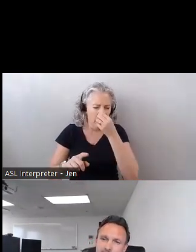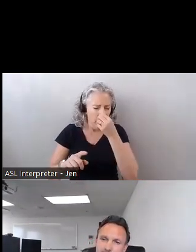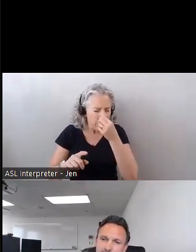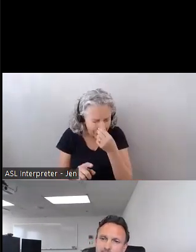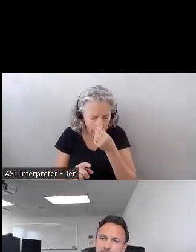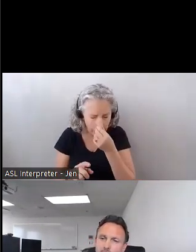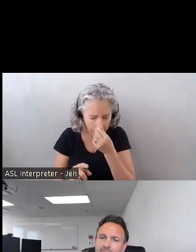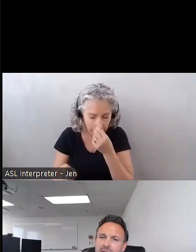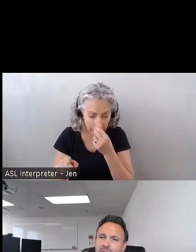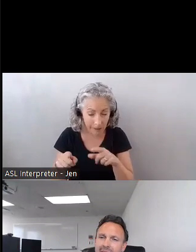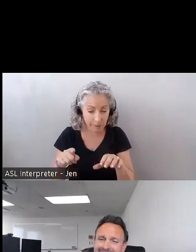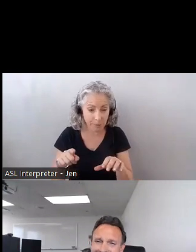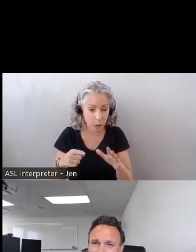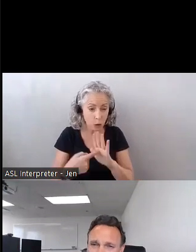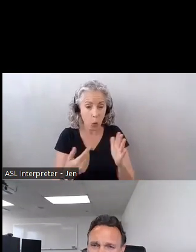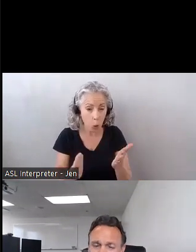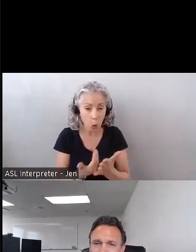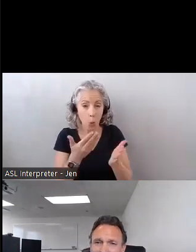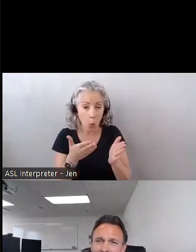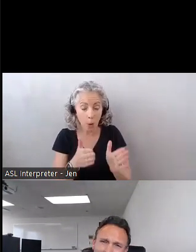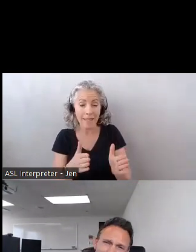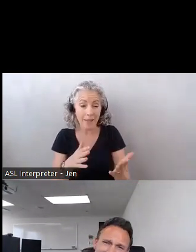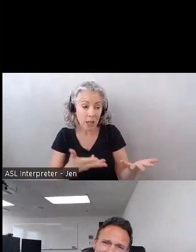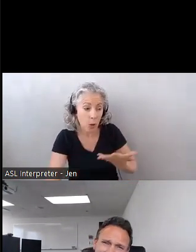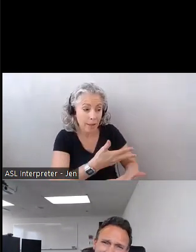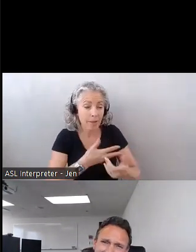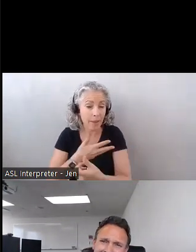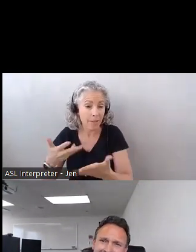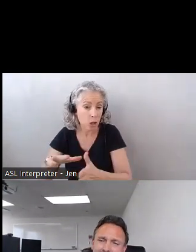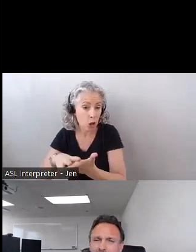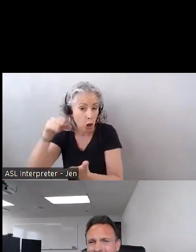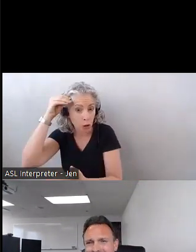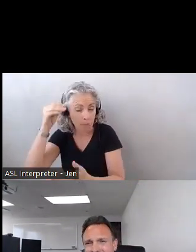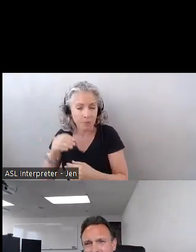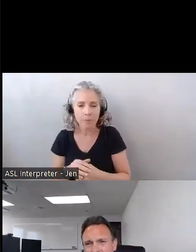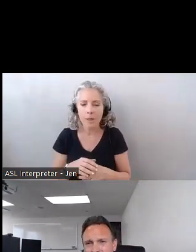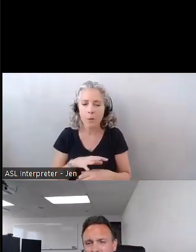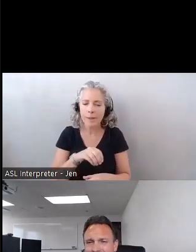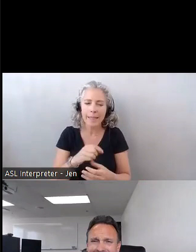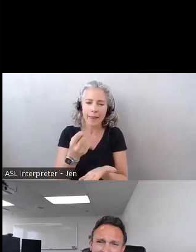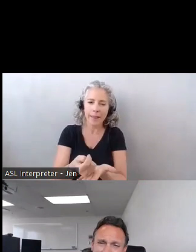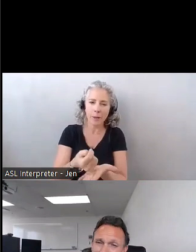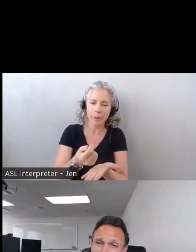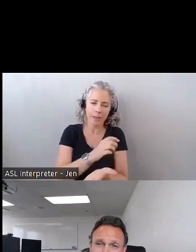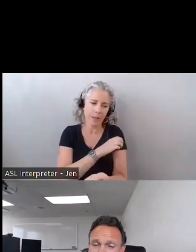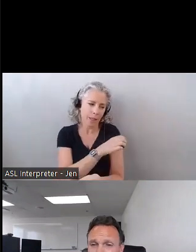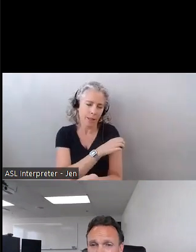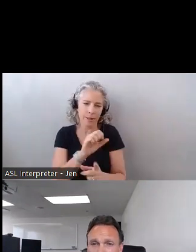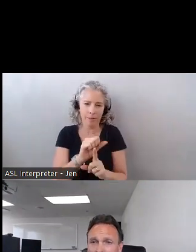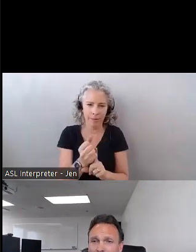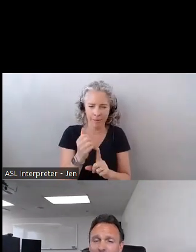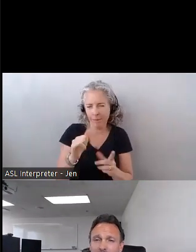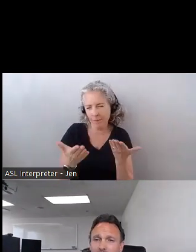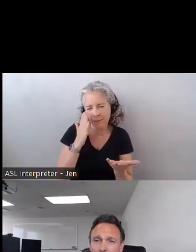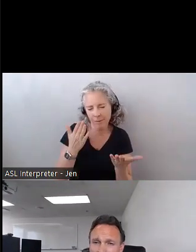those new ways of interacting that they've learned. And so in a therapeutic setting, like a traditional clinic setting, that may occur a